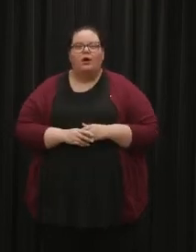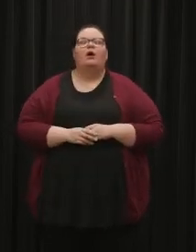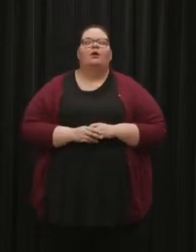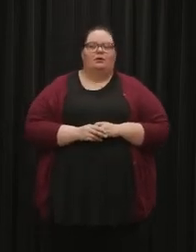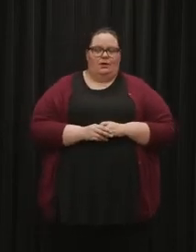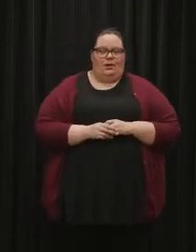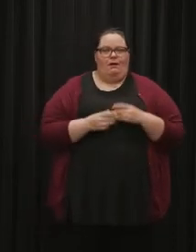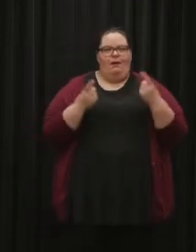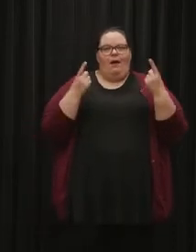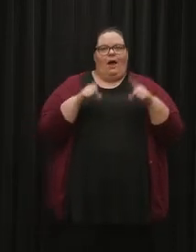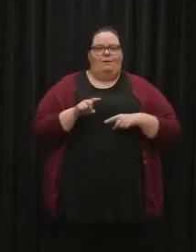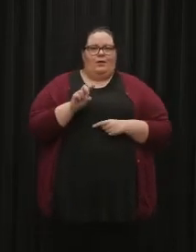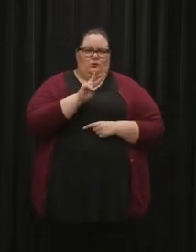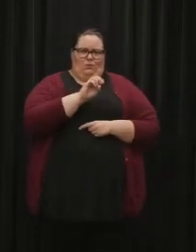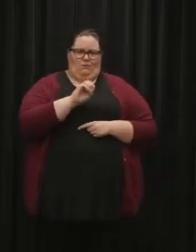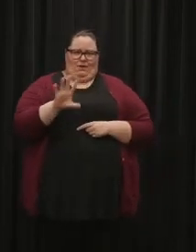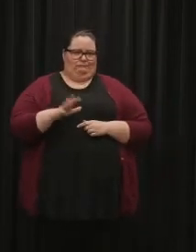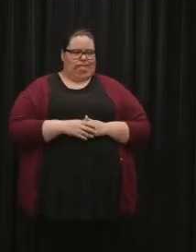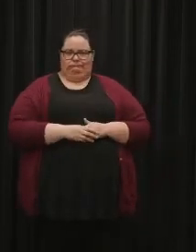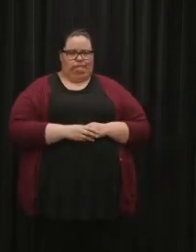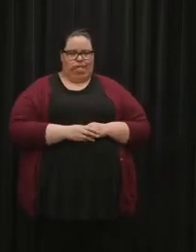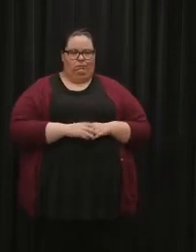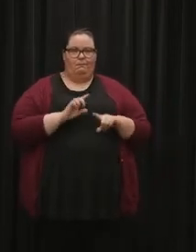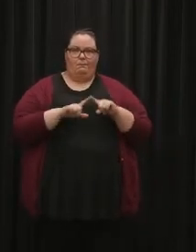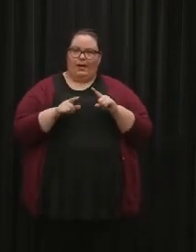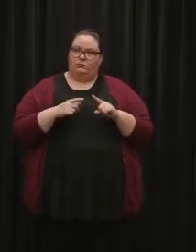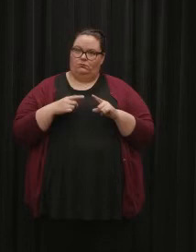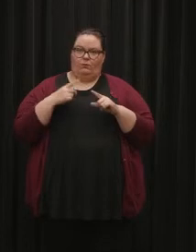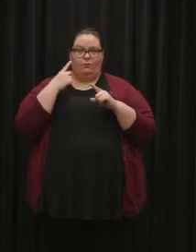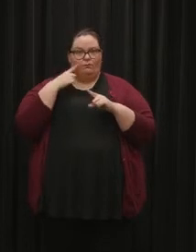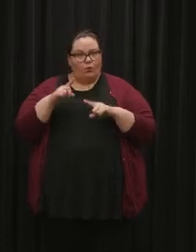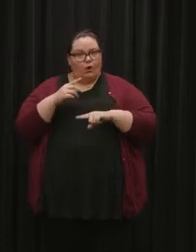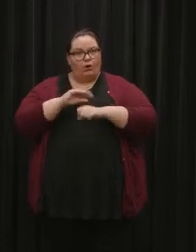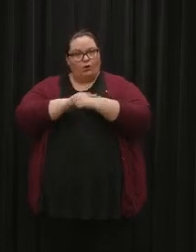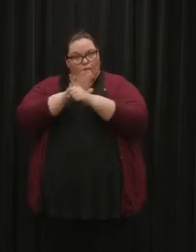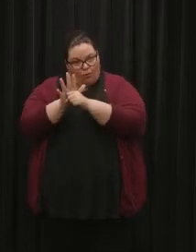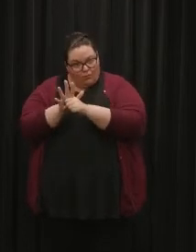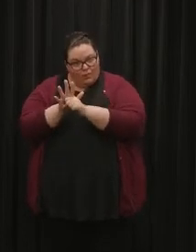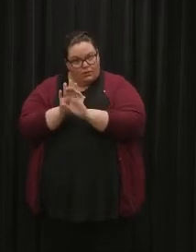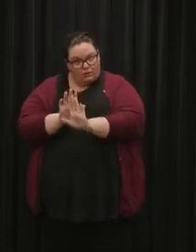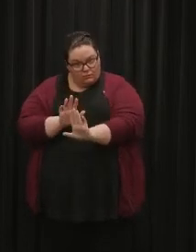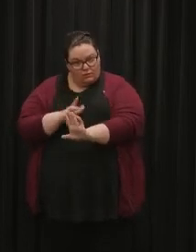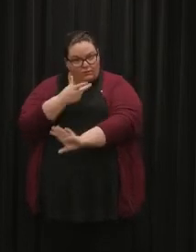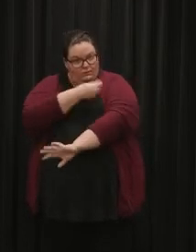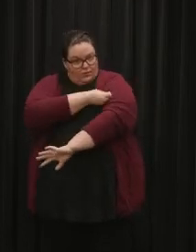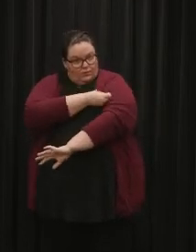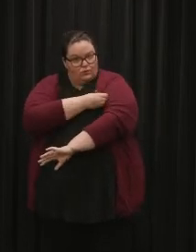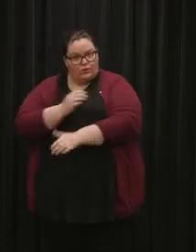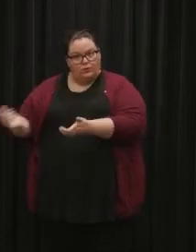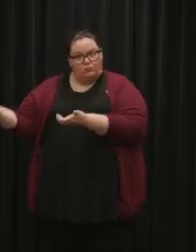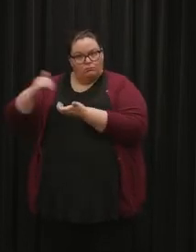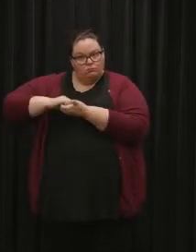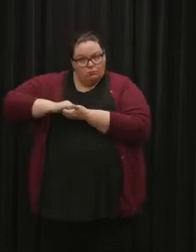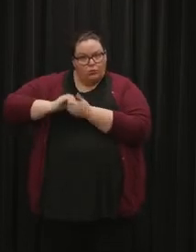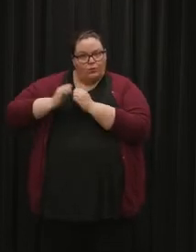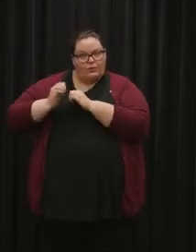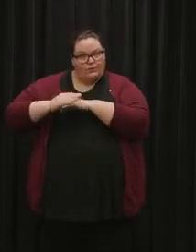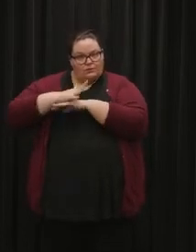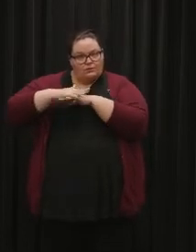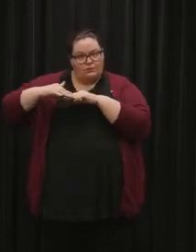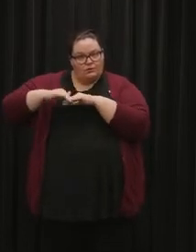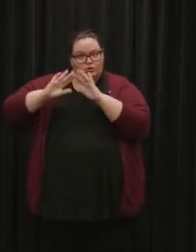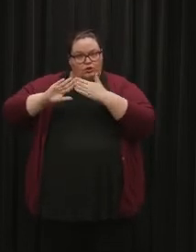happened in 2005, but what I can tell you about the rollout for the COVID-19 vaccine is that we are partnering with our Indigenous